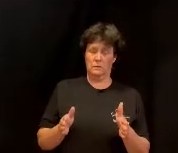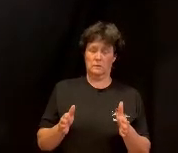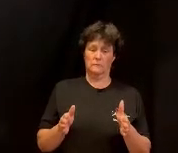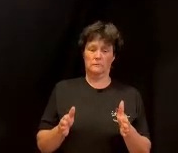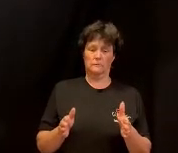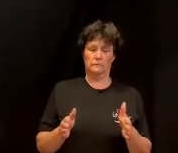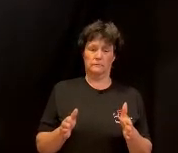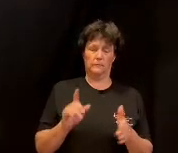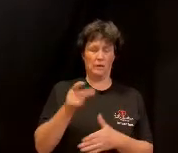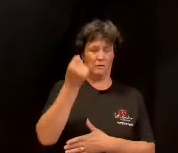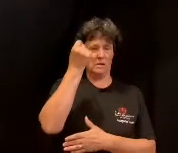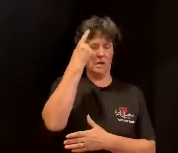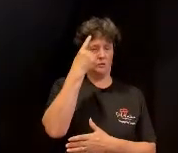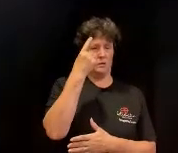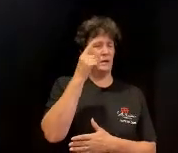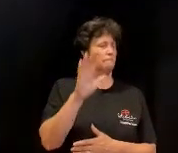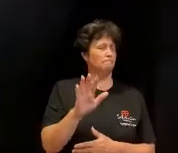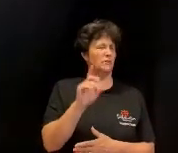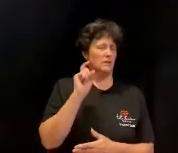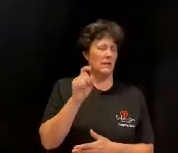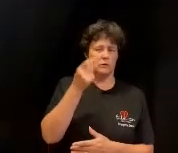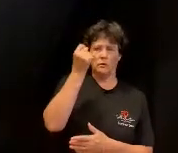You got to understand something, man.